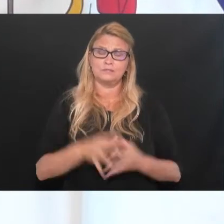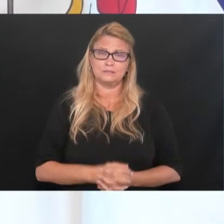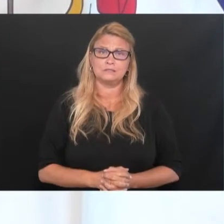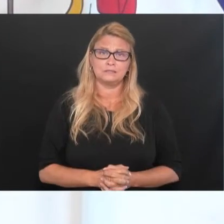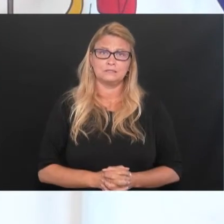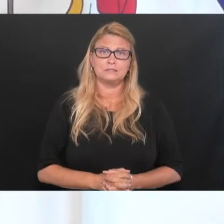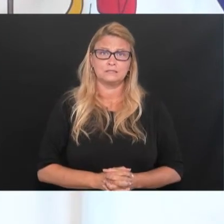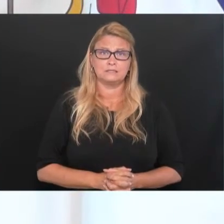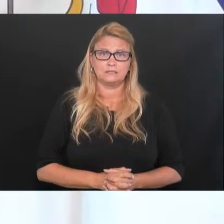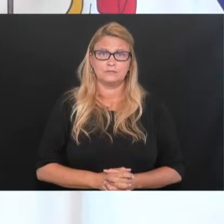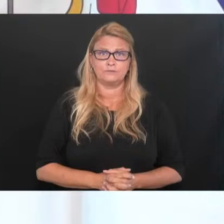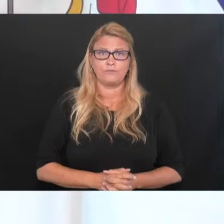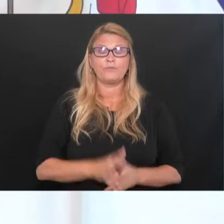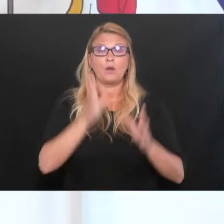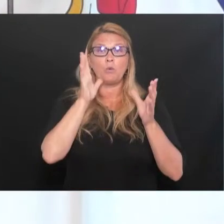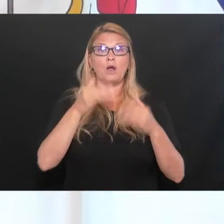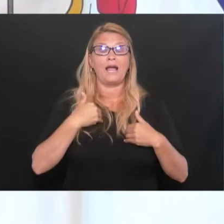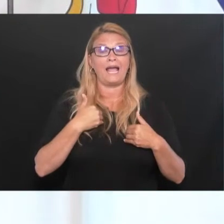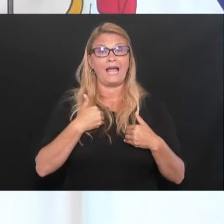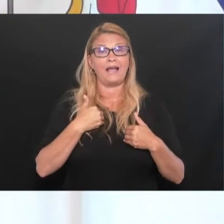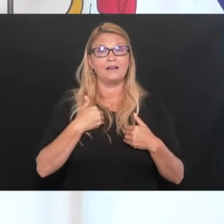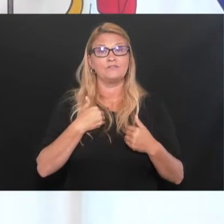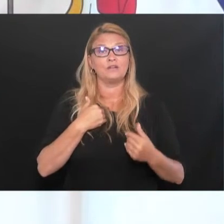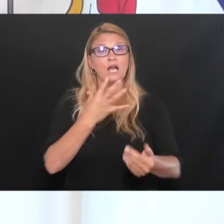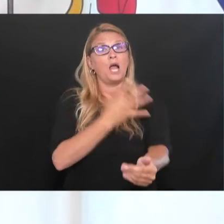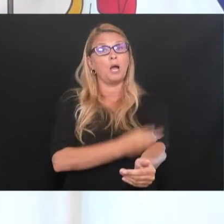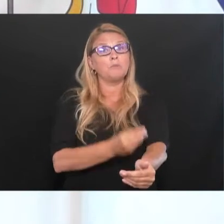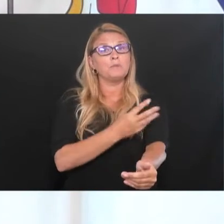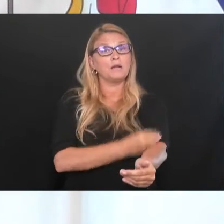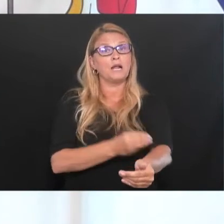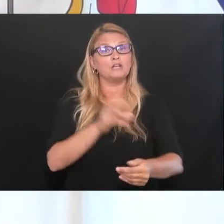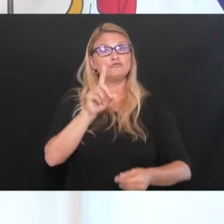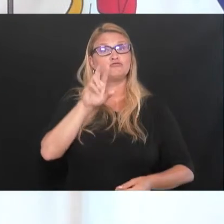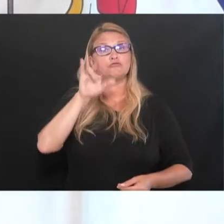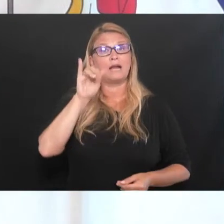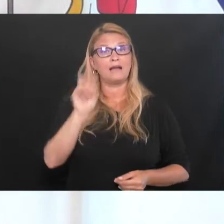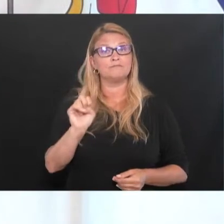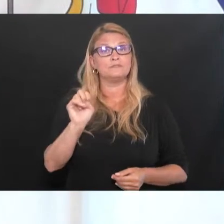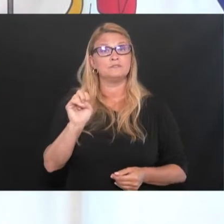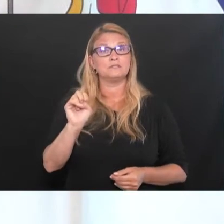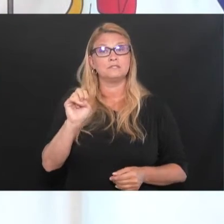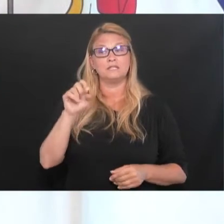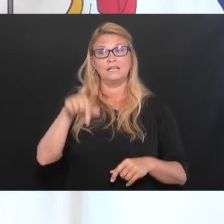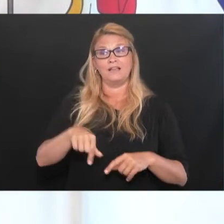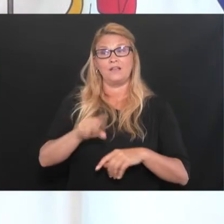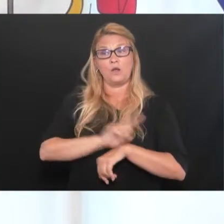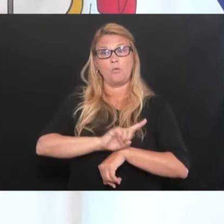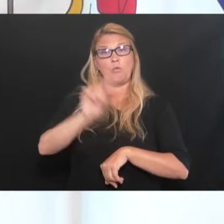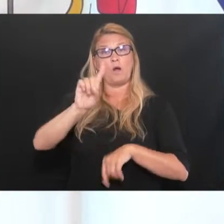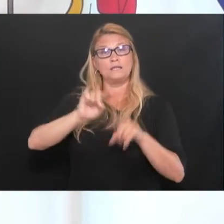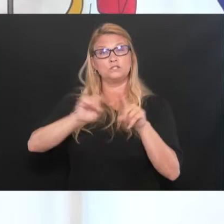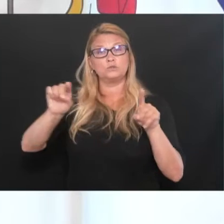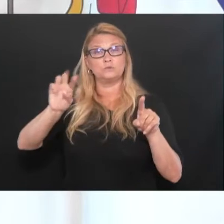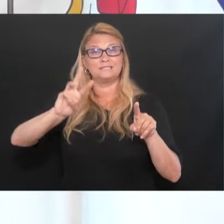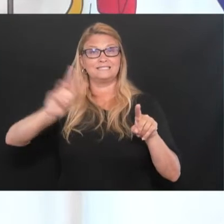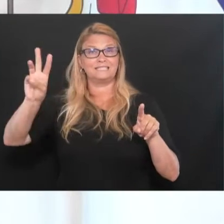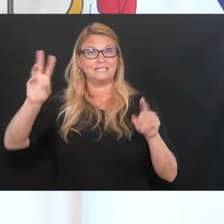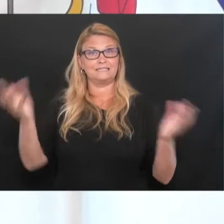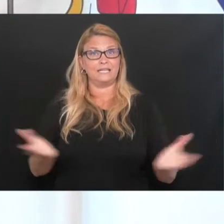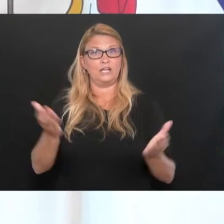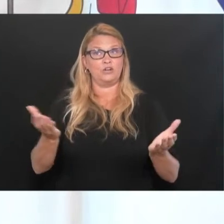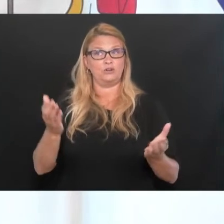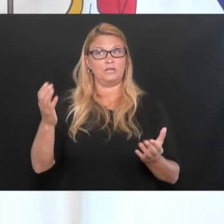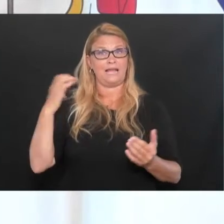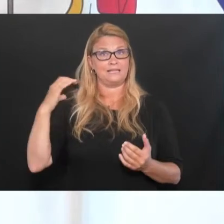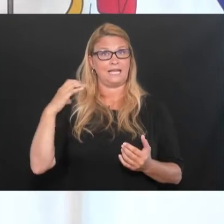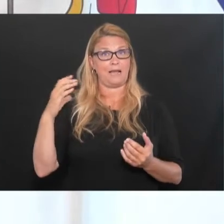There'll be a blood drive in his honor this Thursday from 1 to 6 p.m. right here at the Capitol.